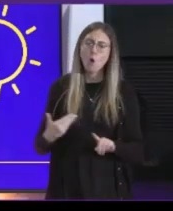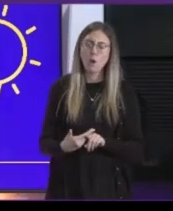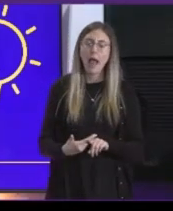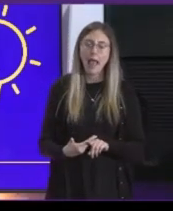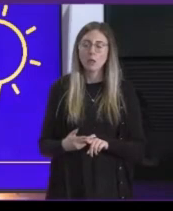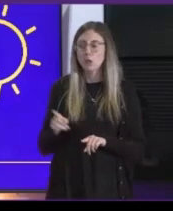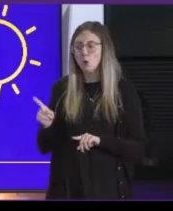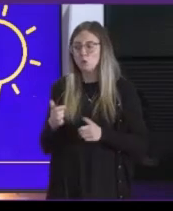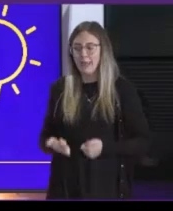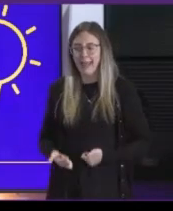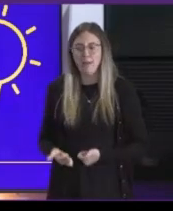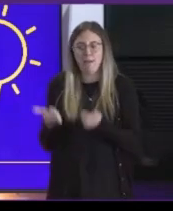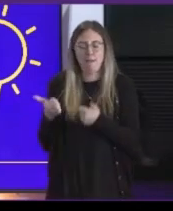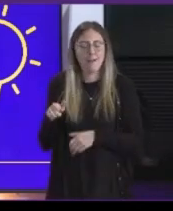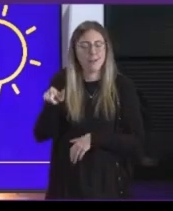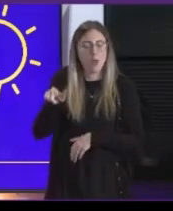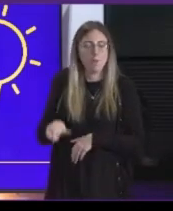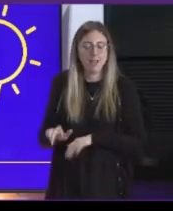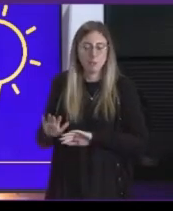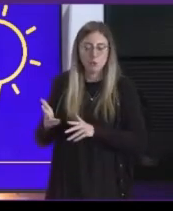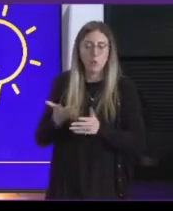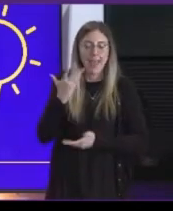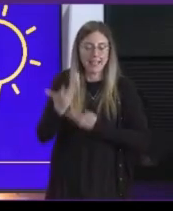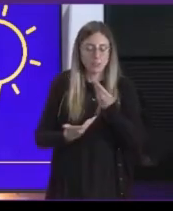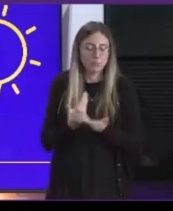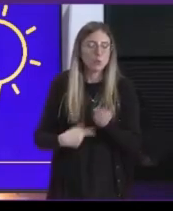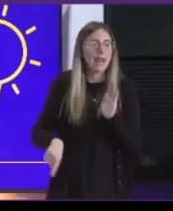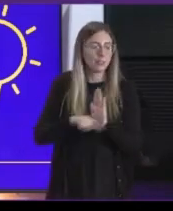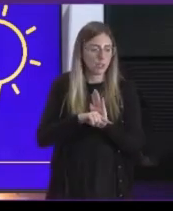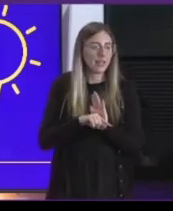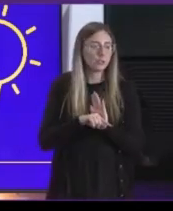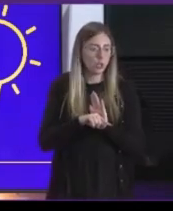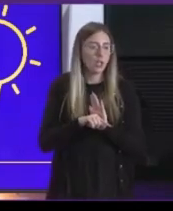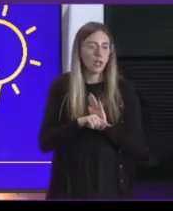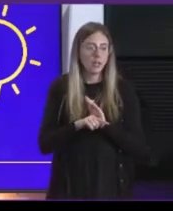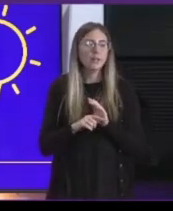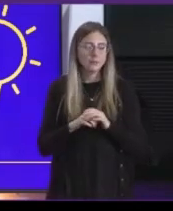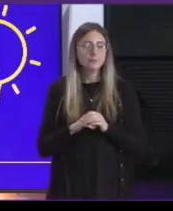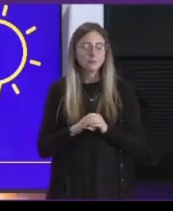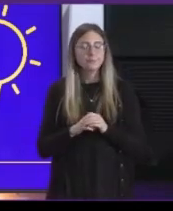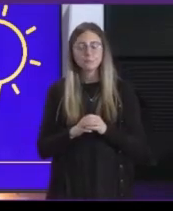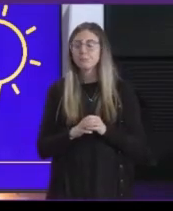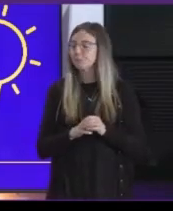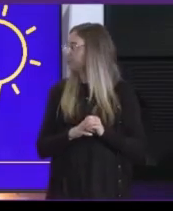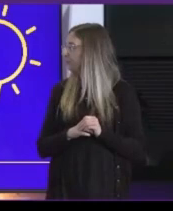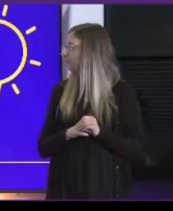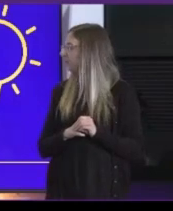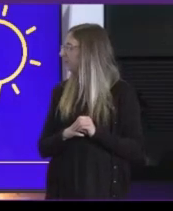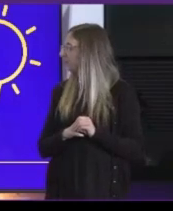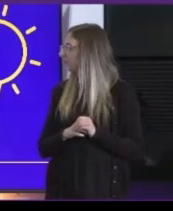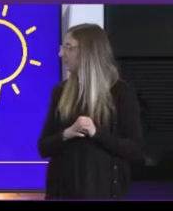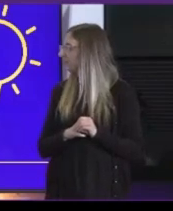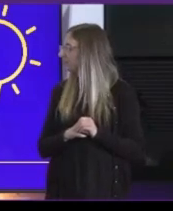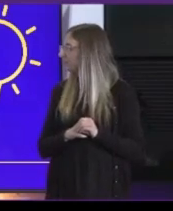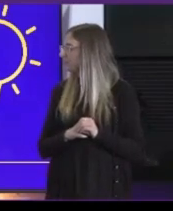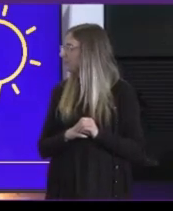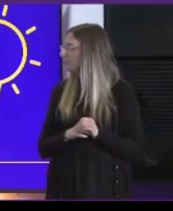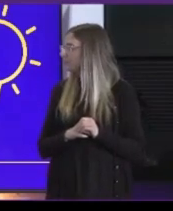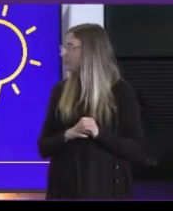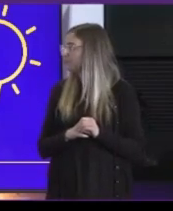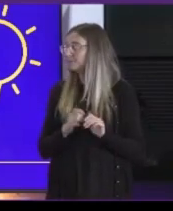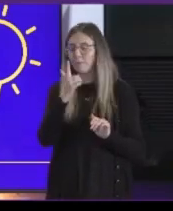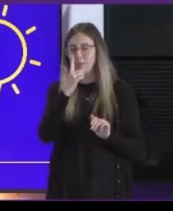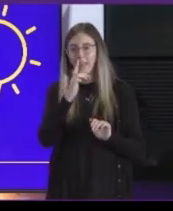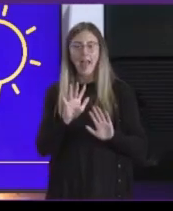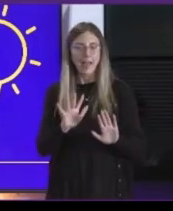one better really to introduce the legislation and also to just tell us a bit about how you see this connection into the global impact. So Susanna,